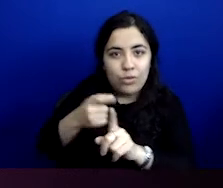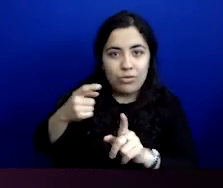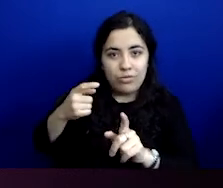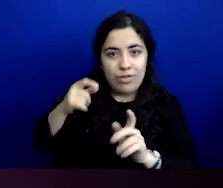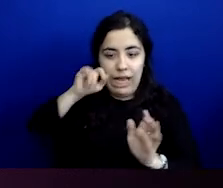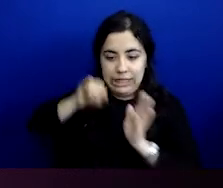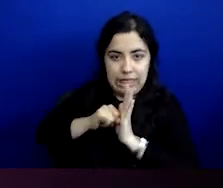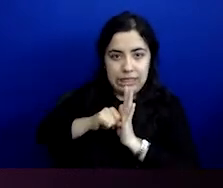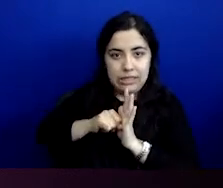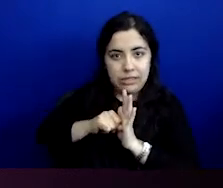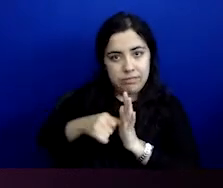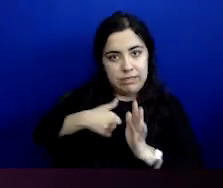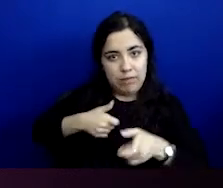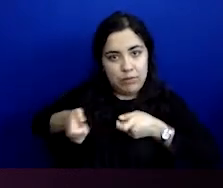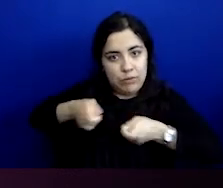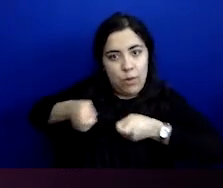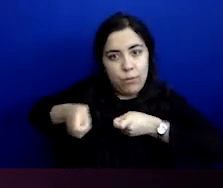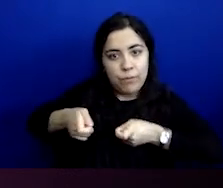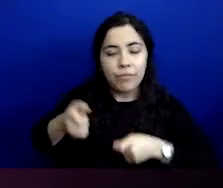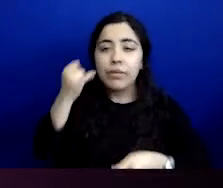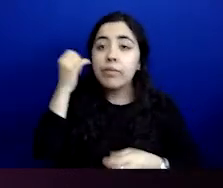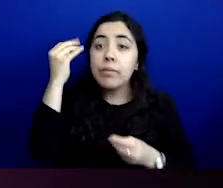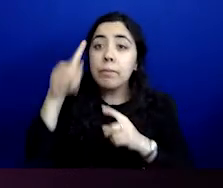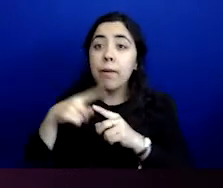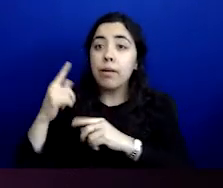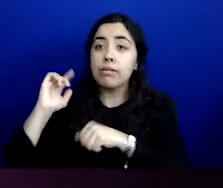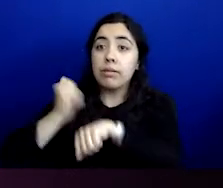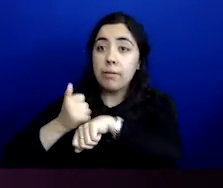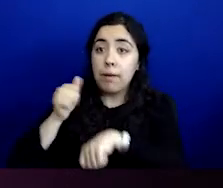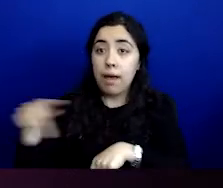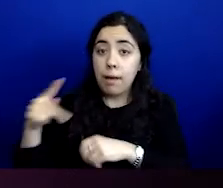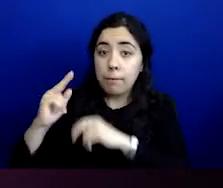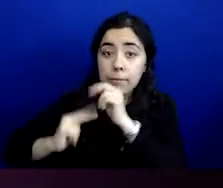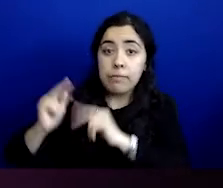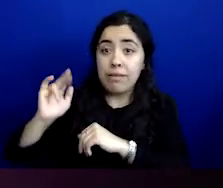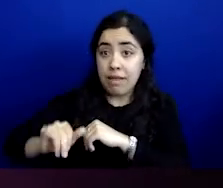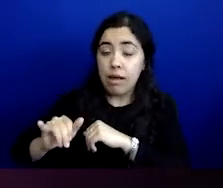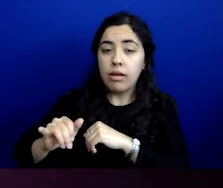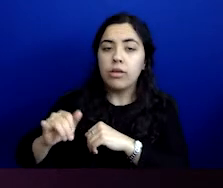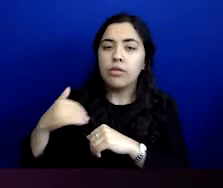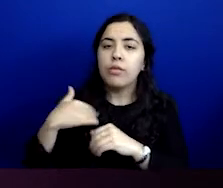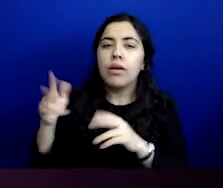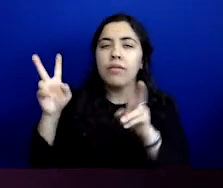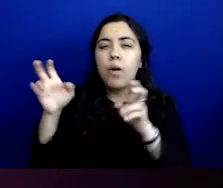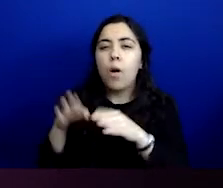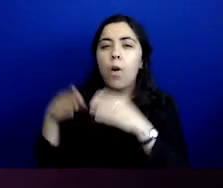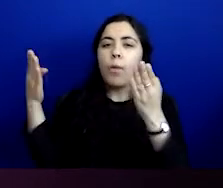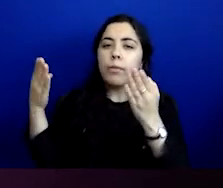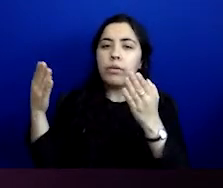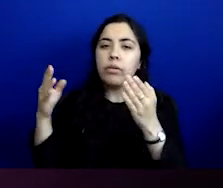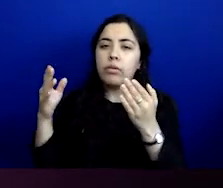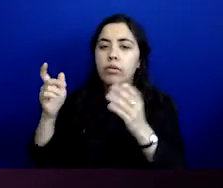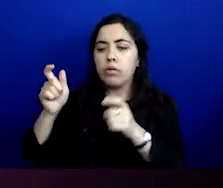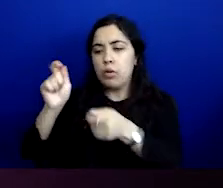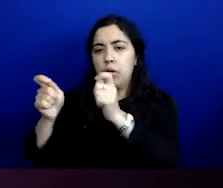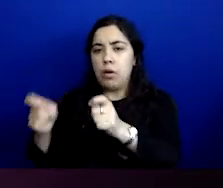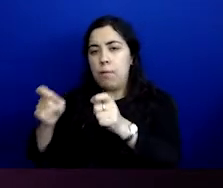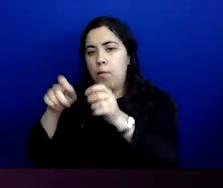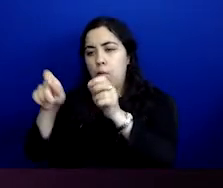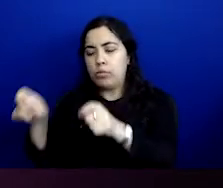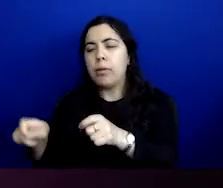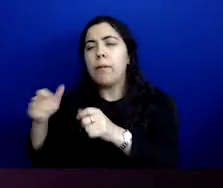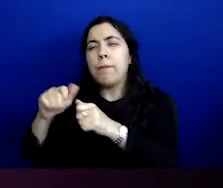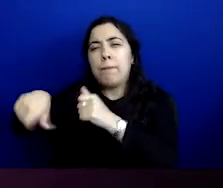And most importantly, when we're thinking about building applications as developers, you have this idea of open composable backends that are free to consume. The data